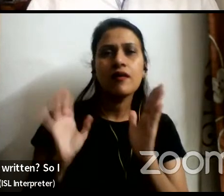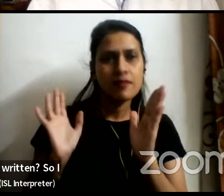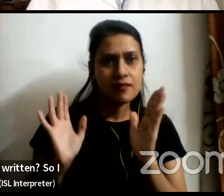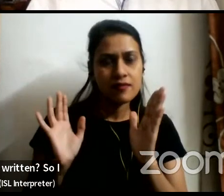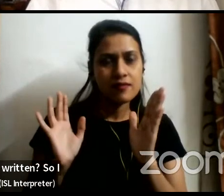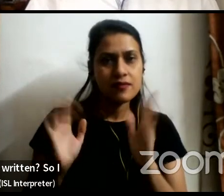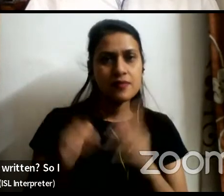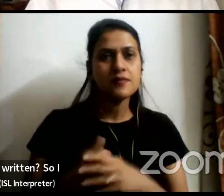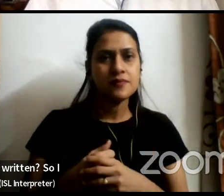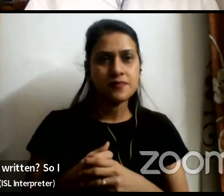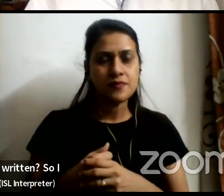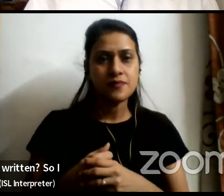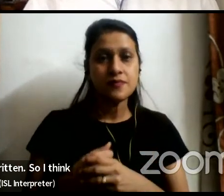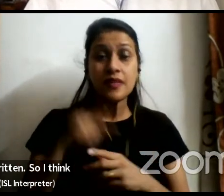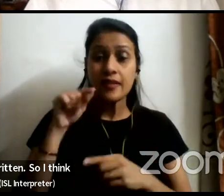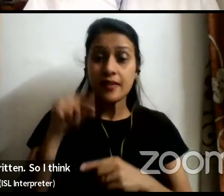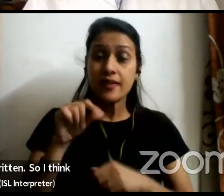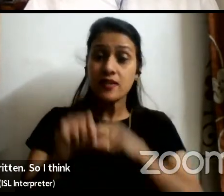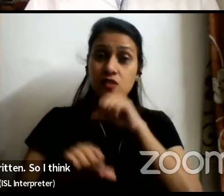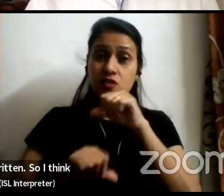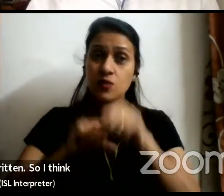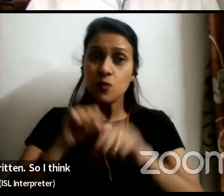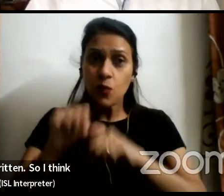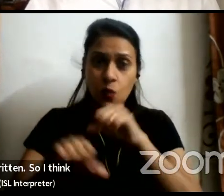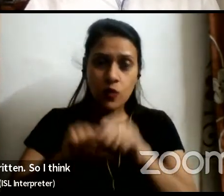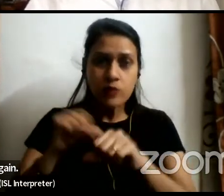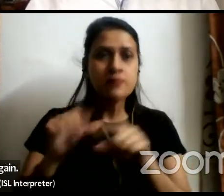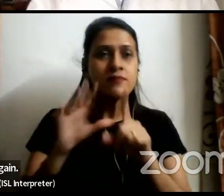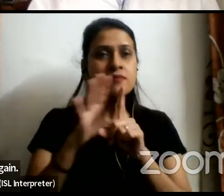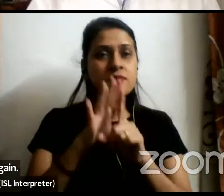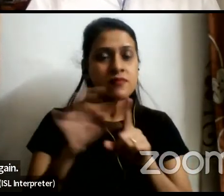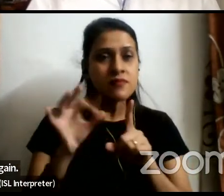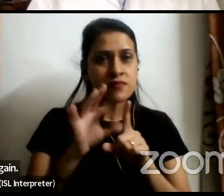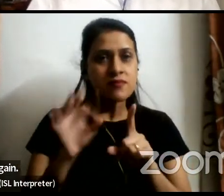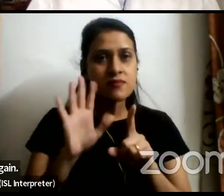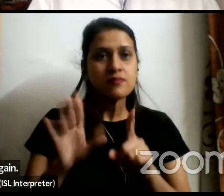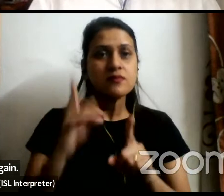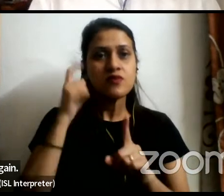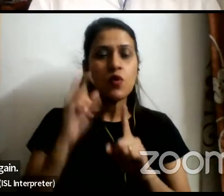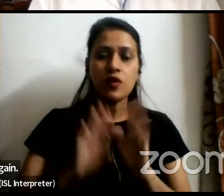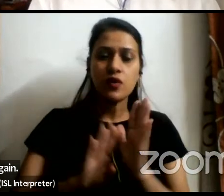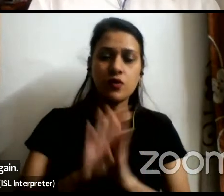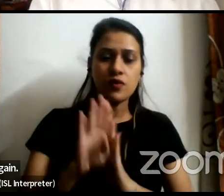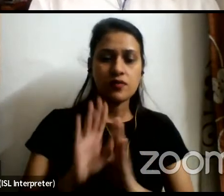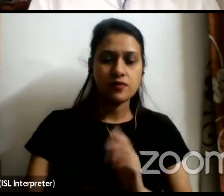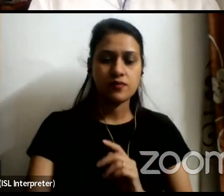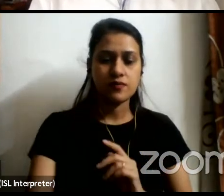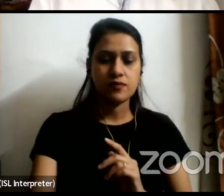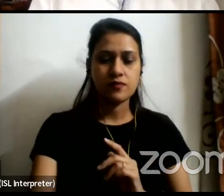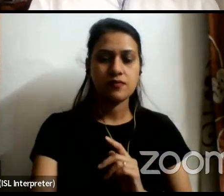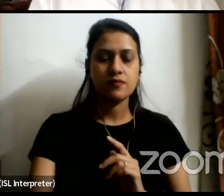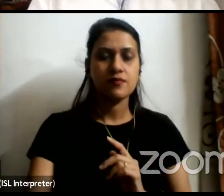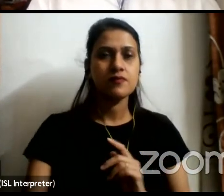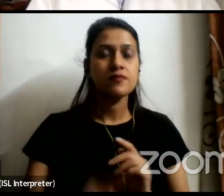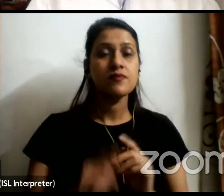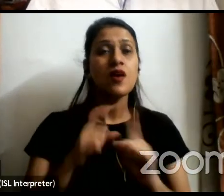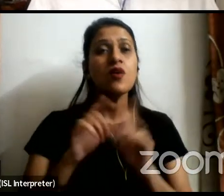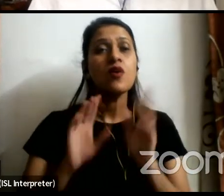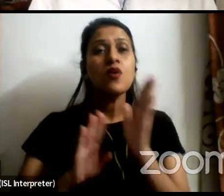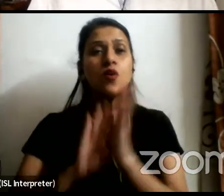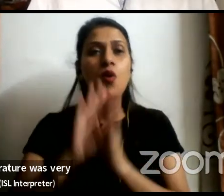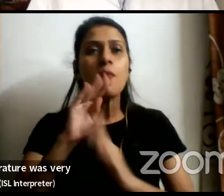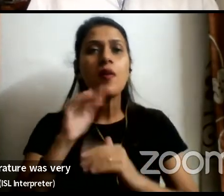this process takes place. Again, the development economics literature was very was